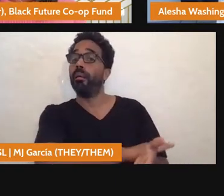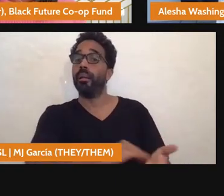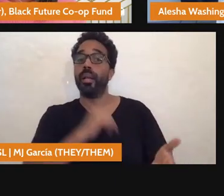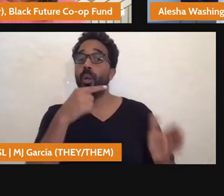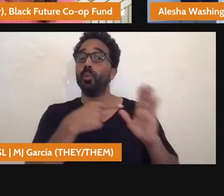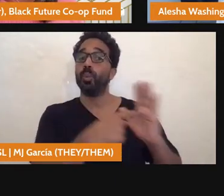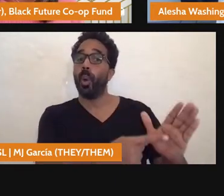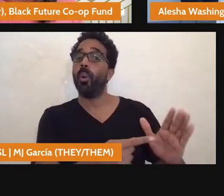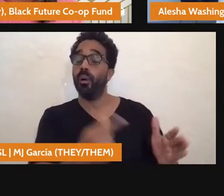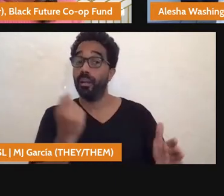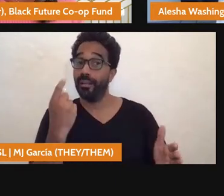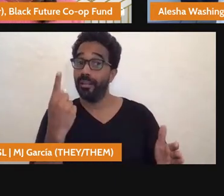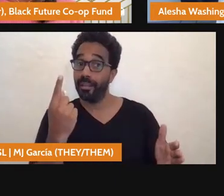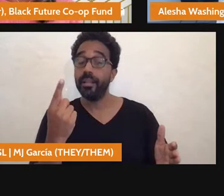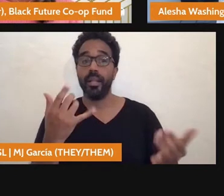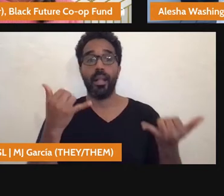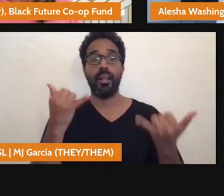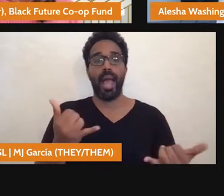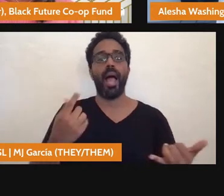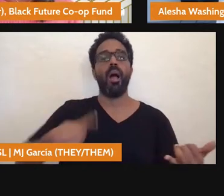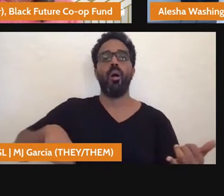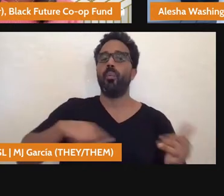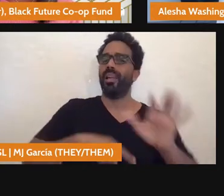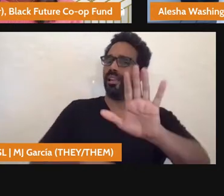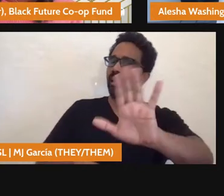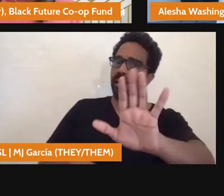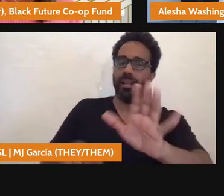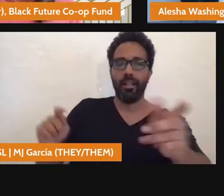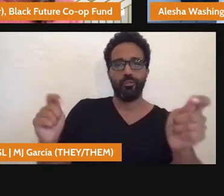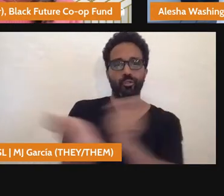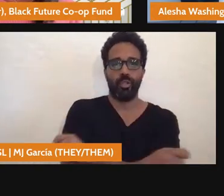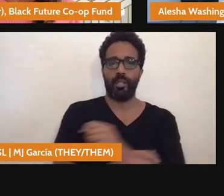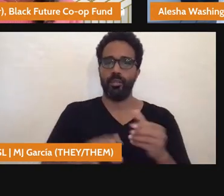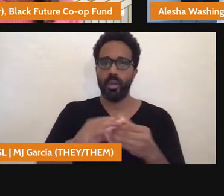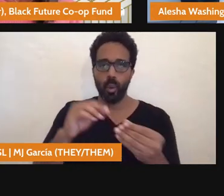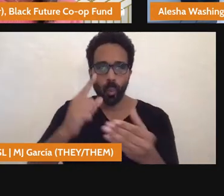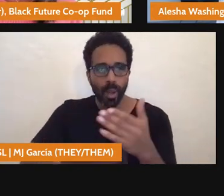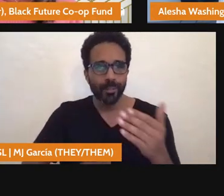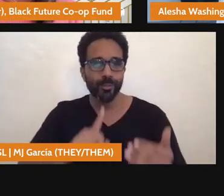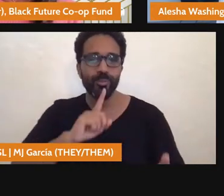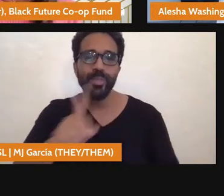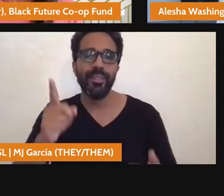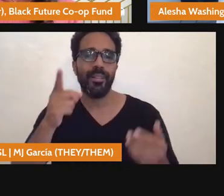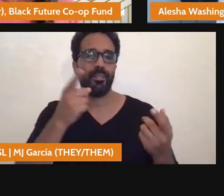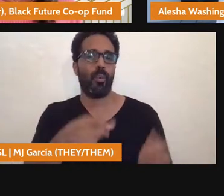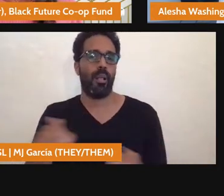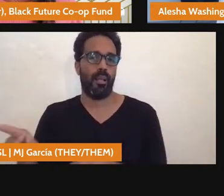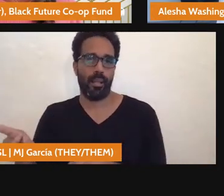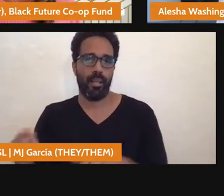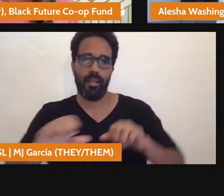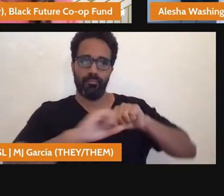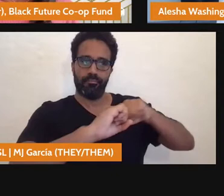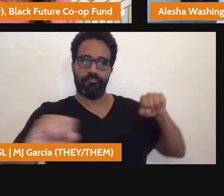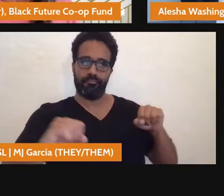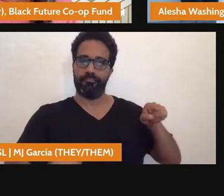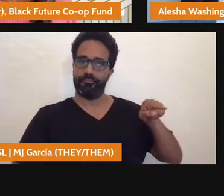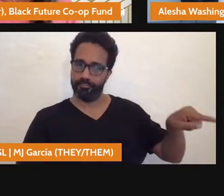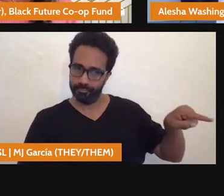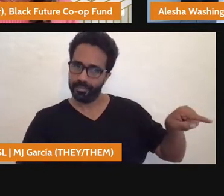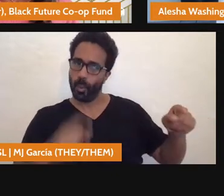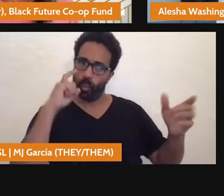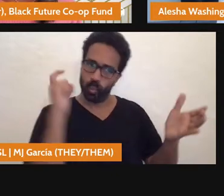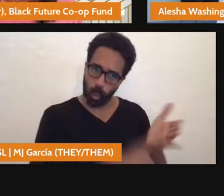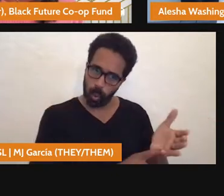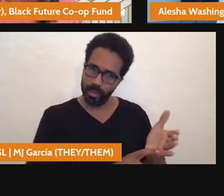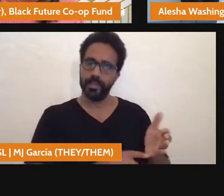we are changing that narrative, putting forth a truthful Black narrative about what it means to be philanthropic and what it means to be Black